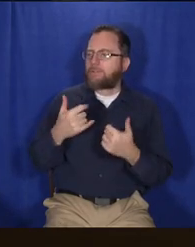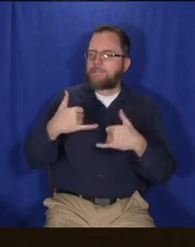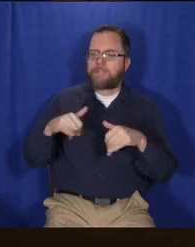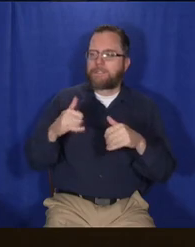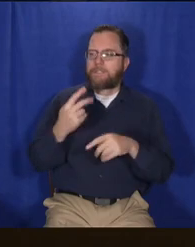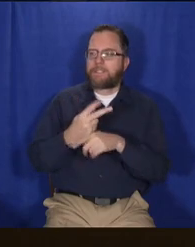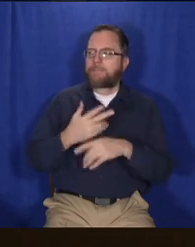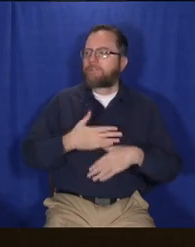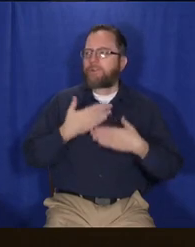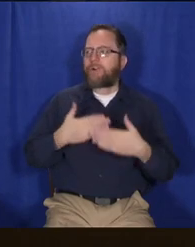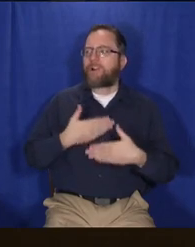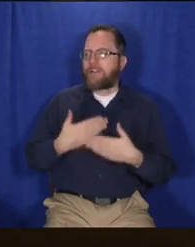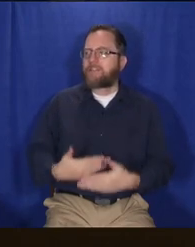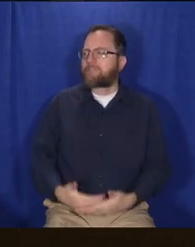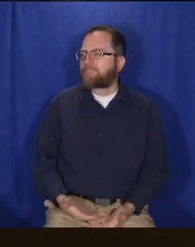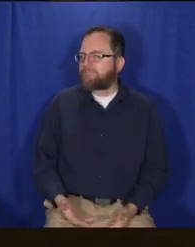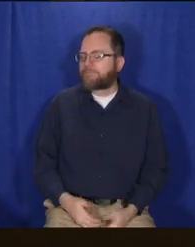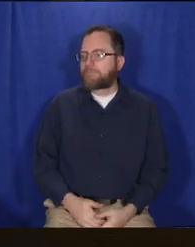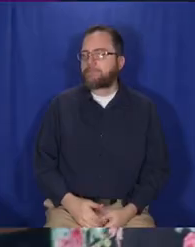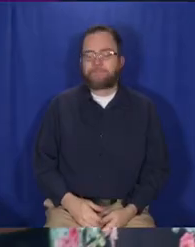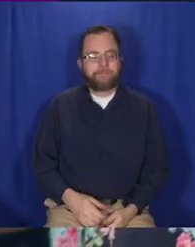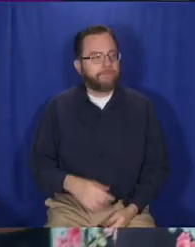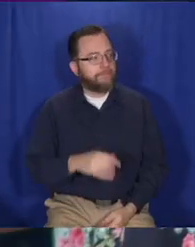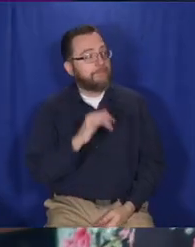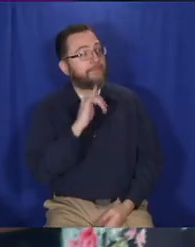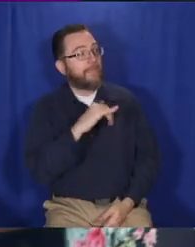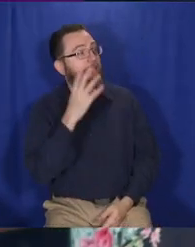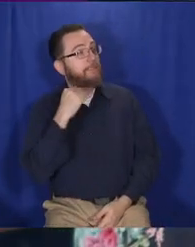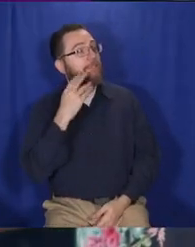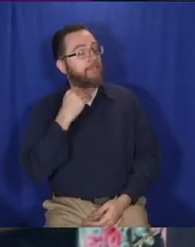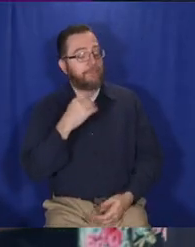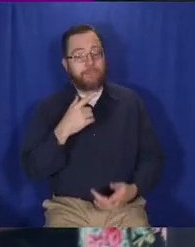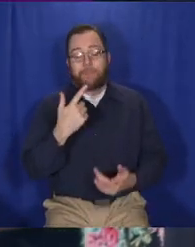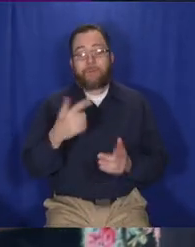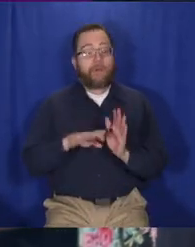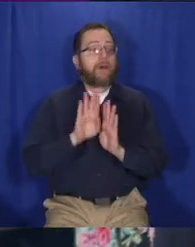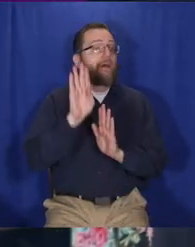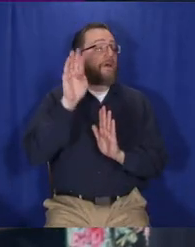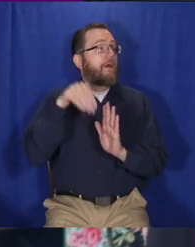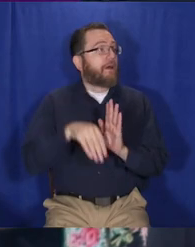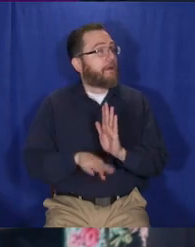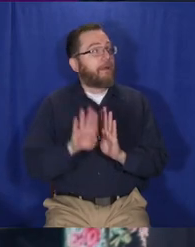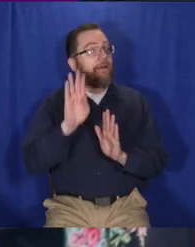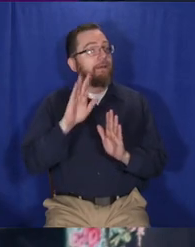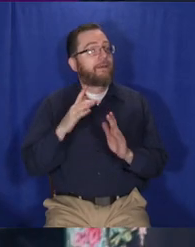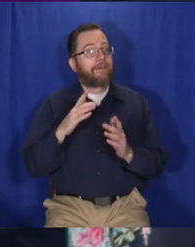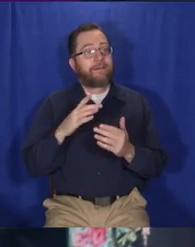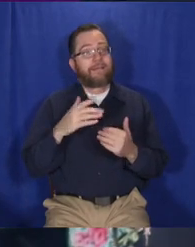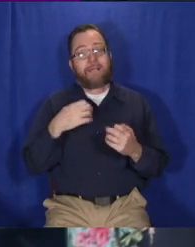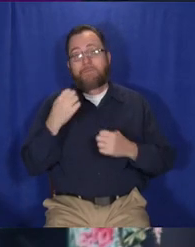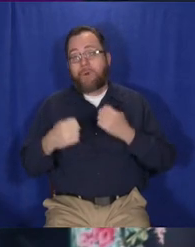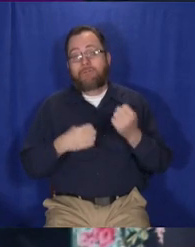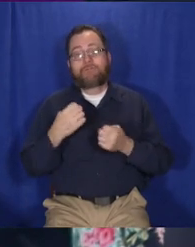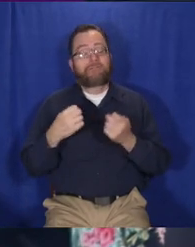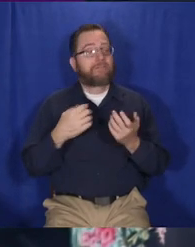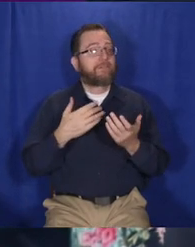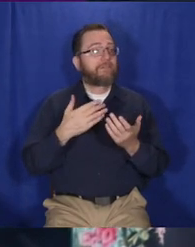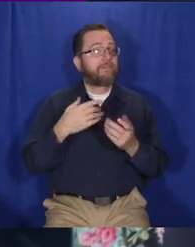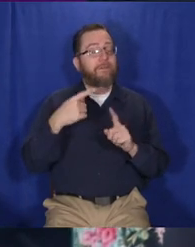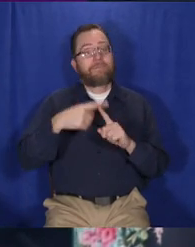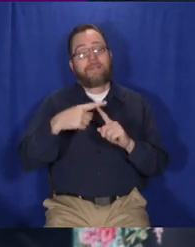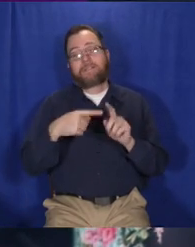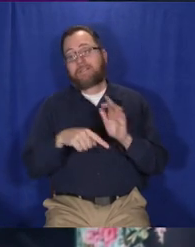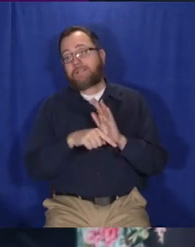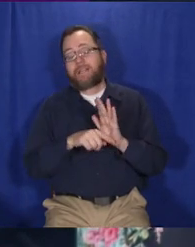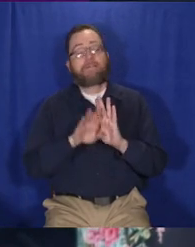that? Yeah, it was definitely a roller coaster ride for sure, with many highs and lows. But we knew and were confident that